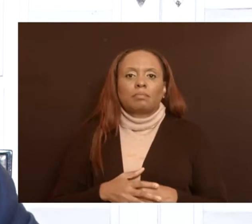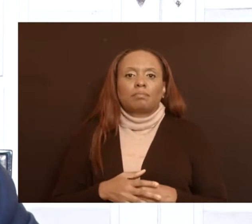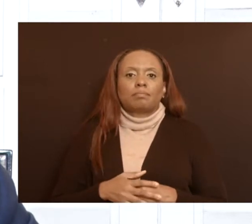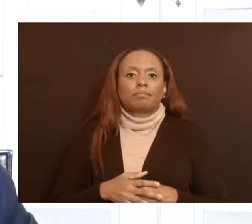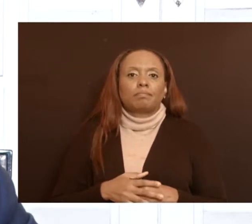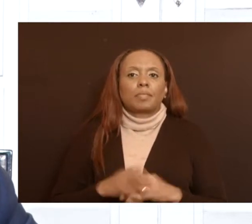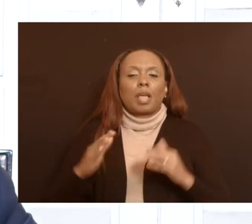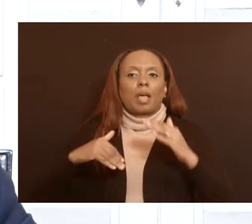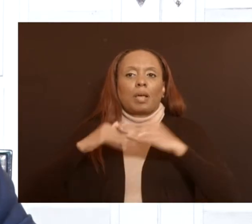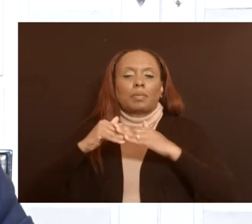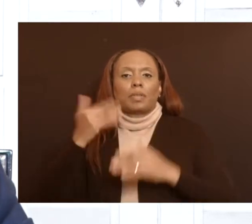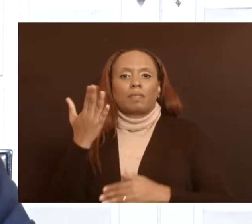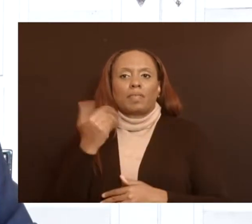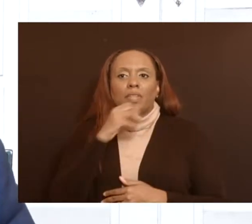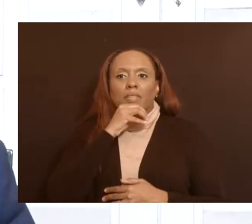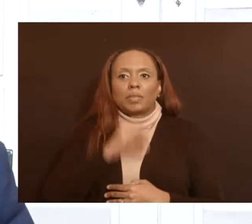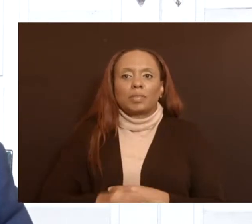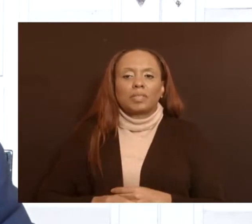age.